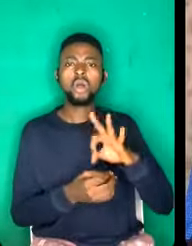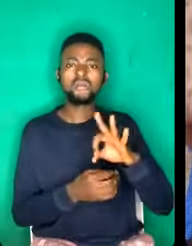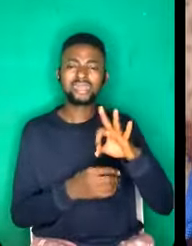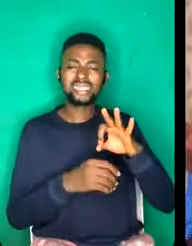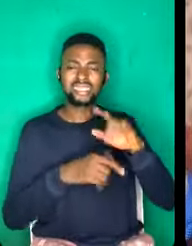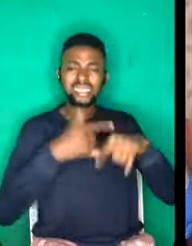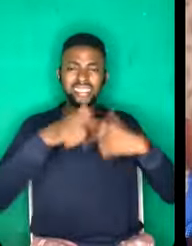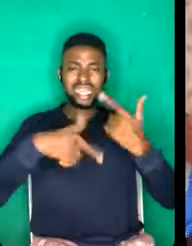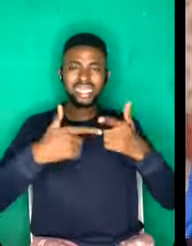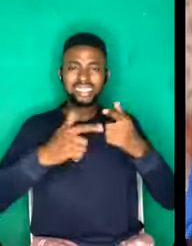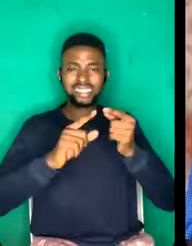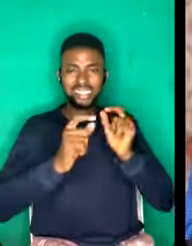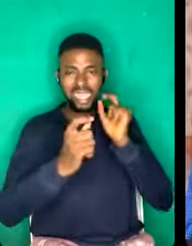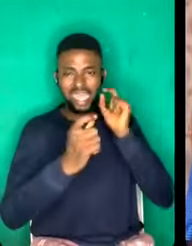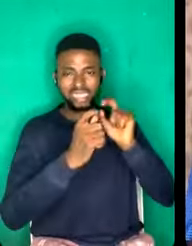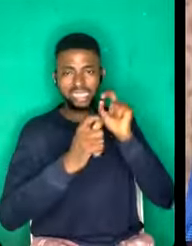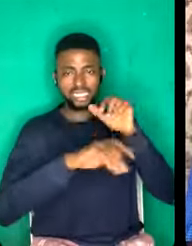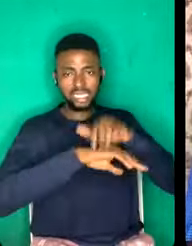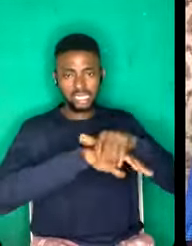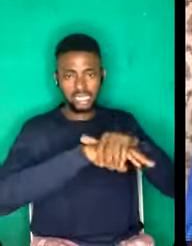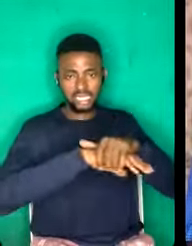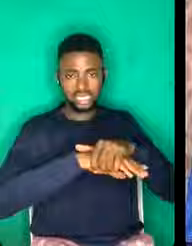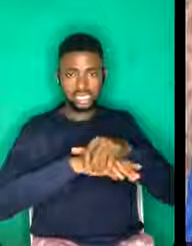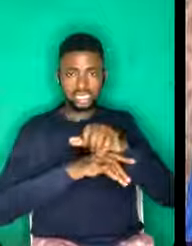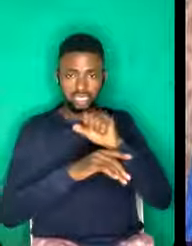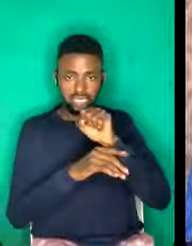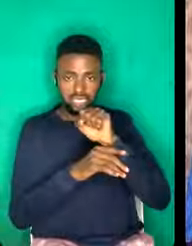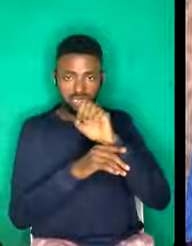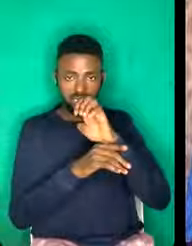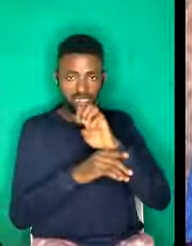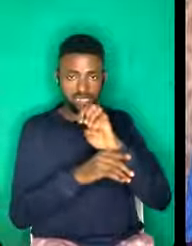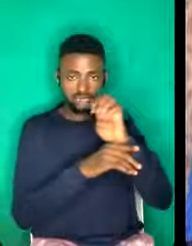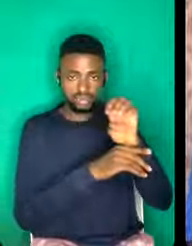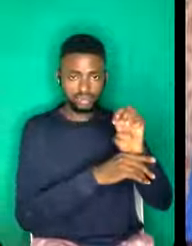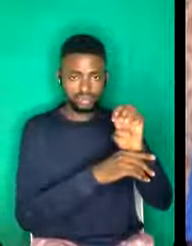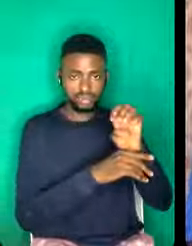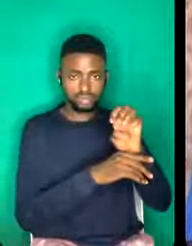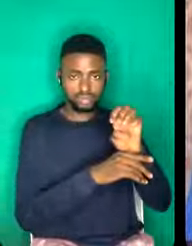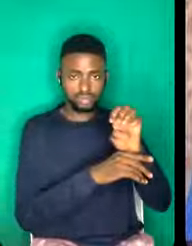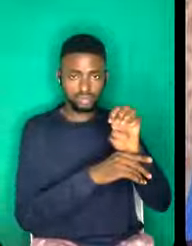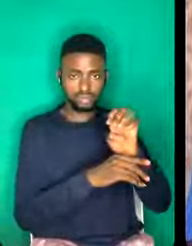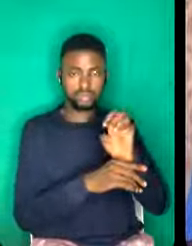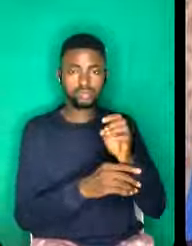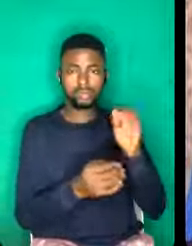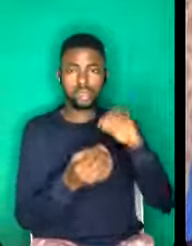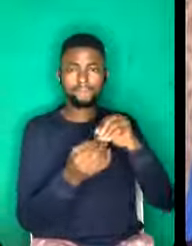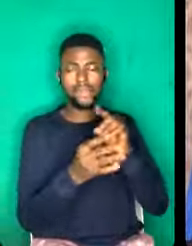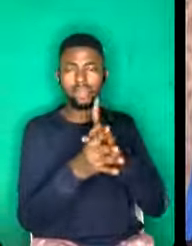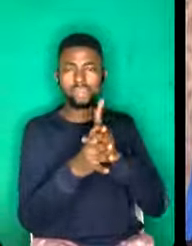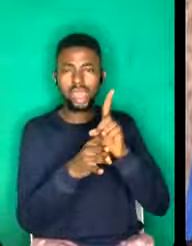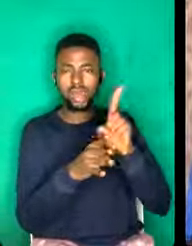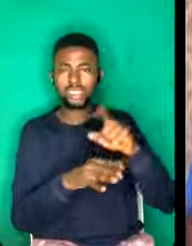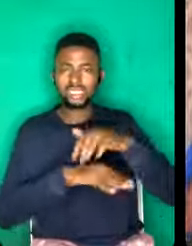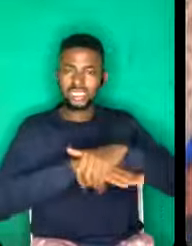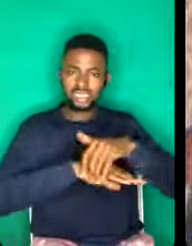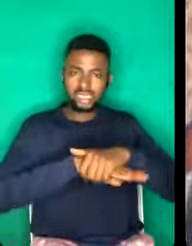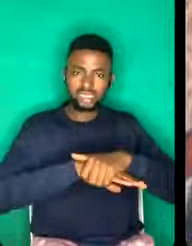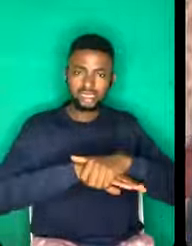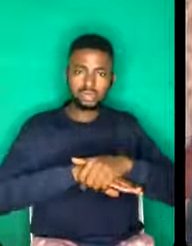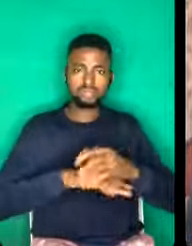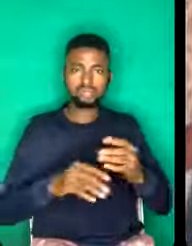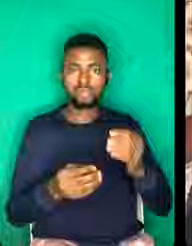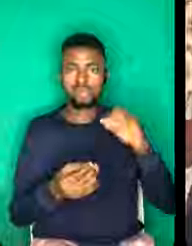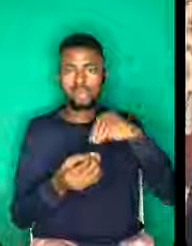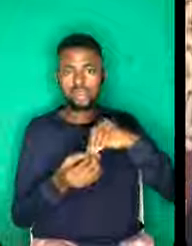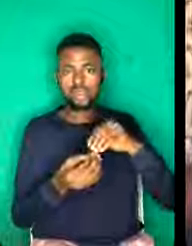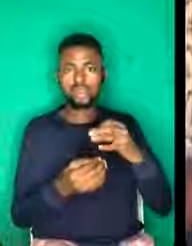English. That they use more of sign exact English. It's more direct English, more of